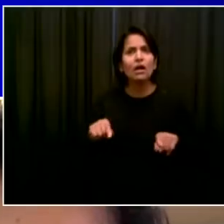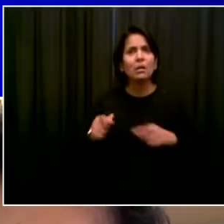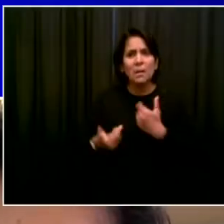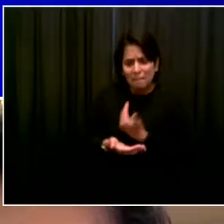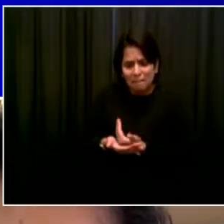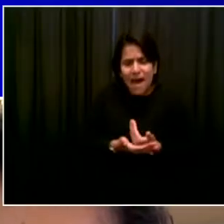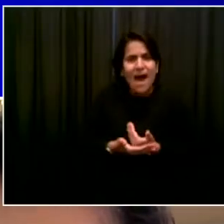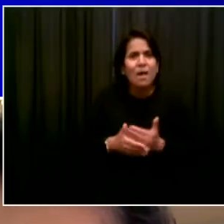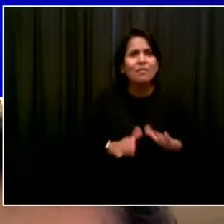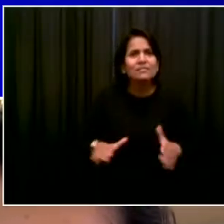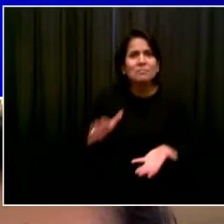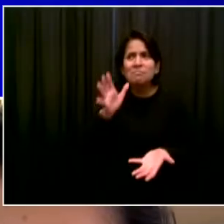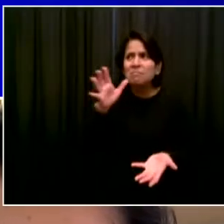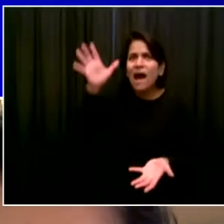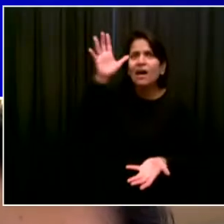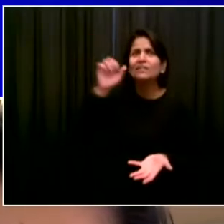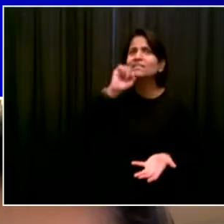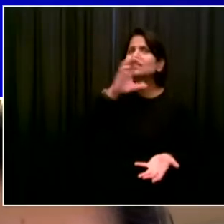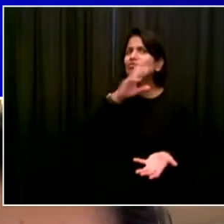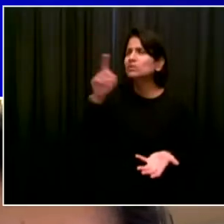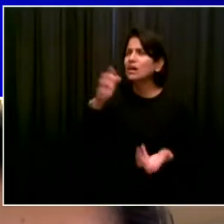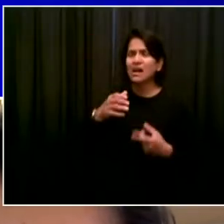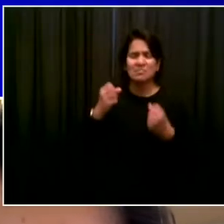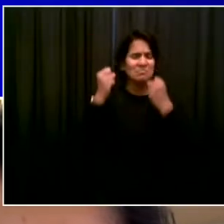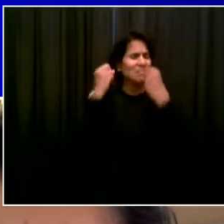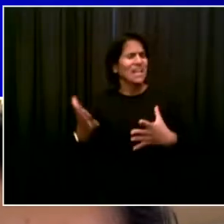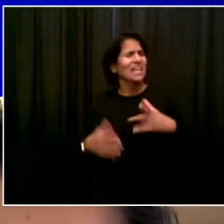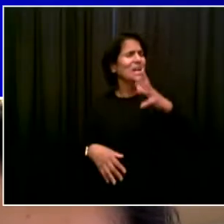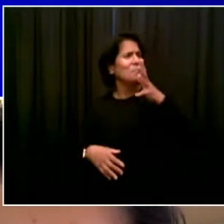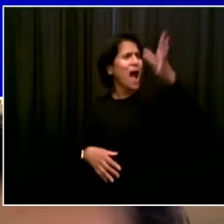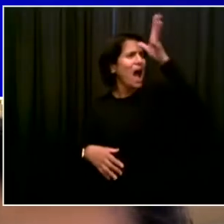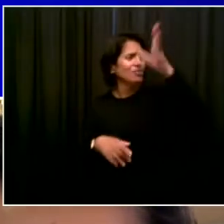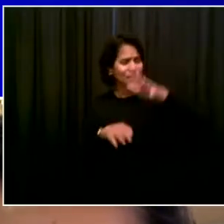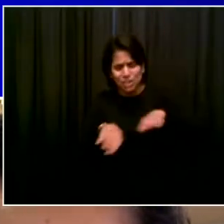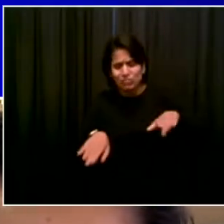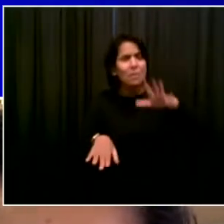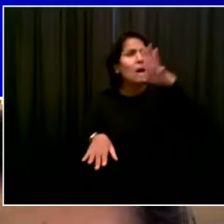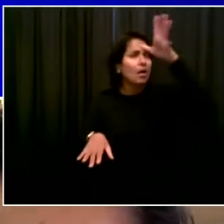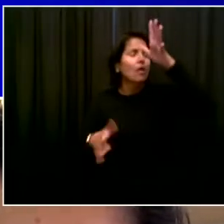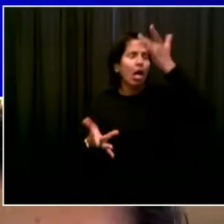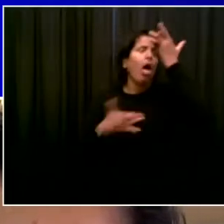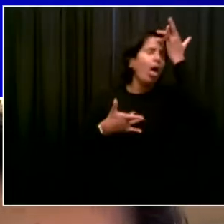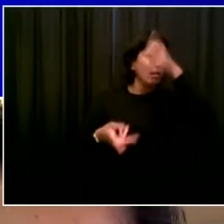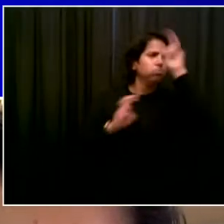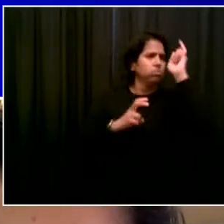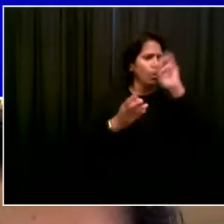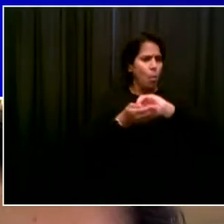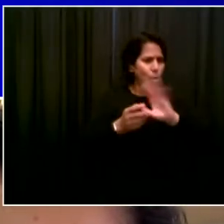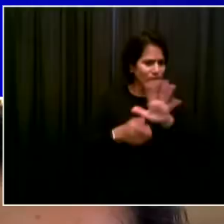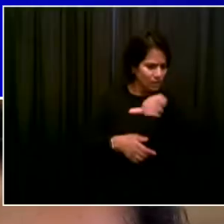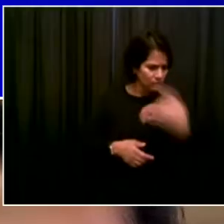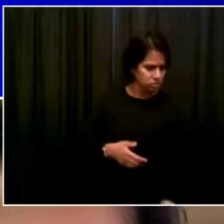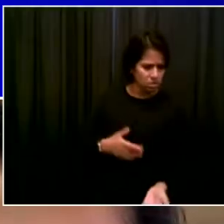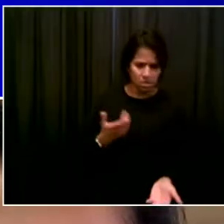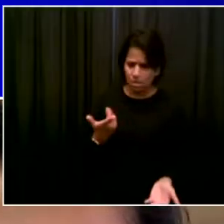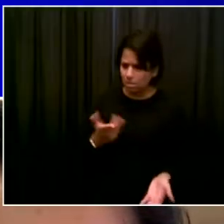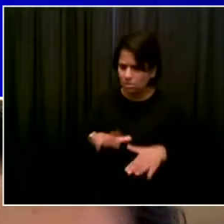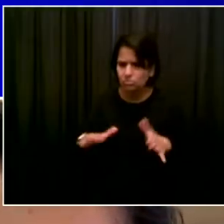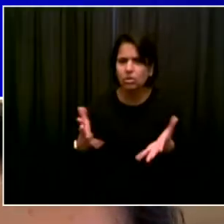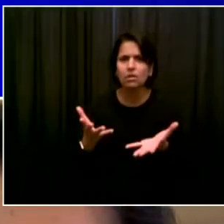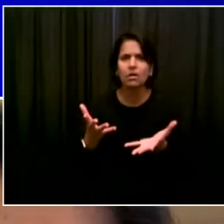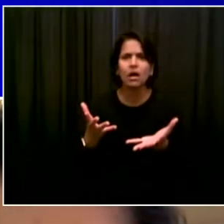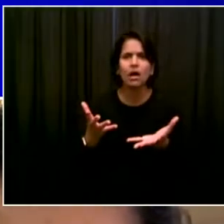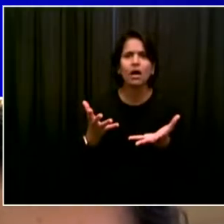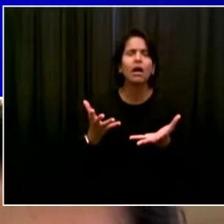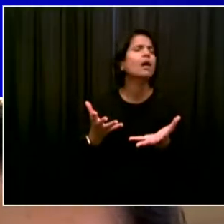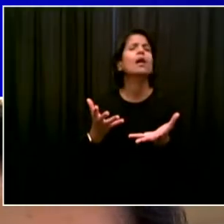feel a real respect for the work you do, and that's a very, very tough moment, I'm sure, but it's also a reminder you should never have to do that, and the